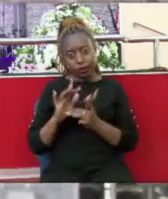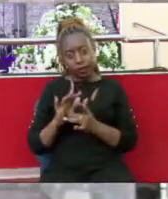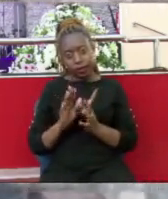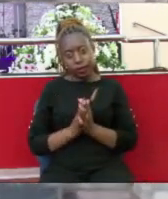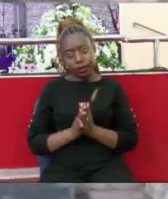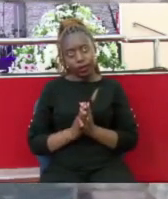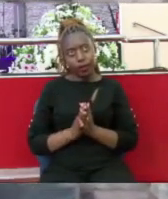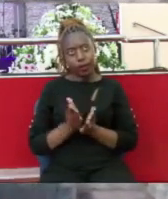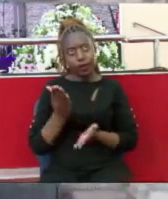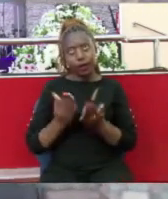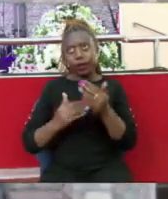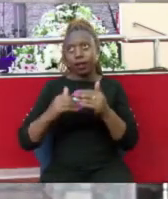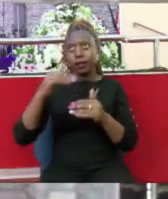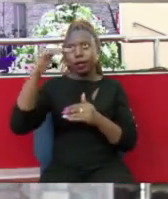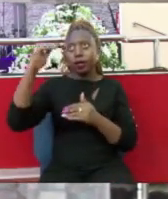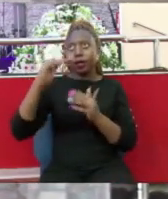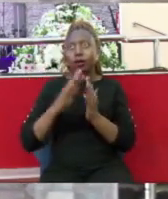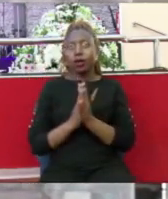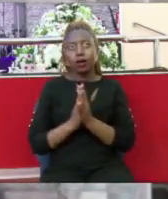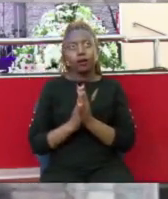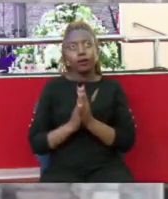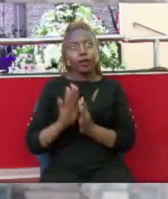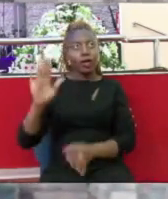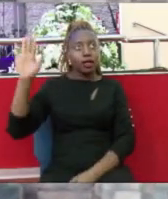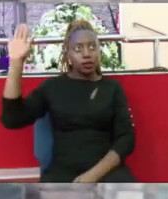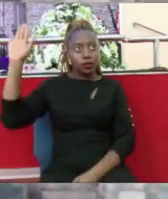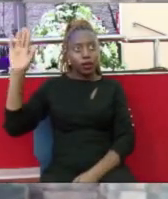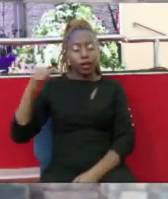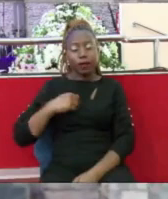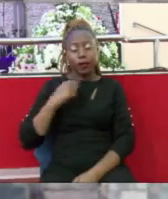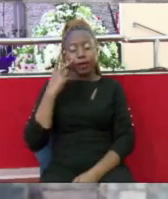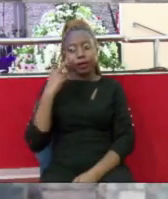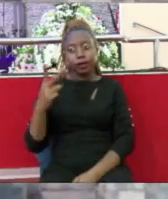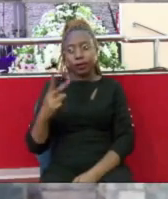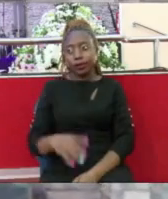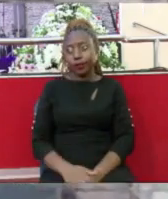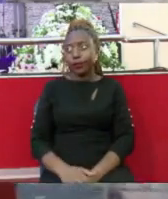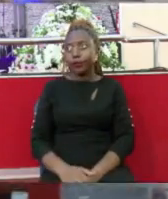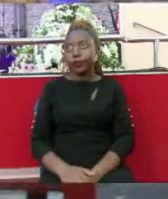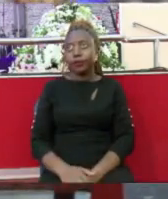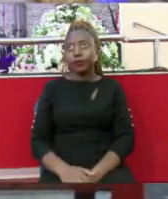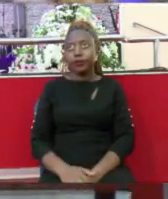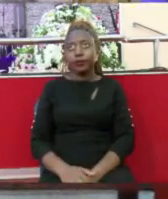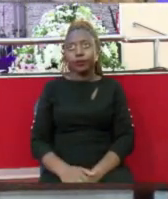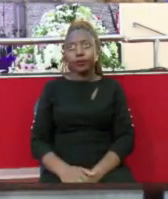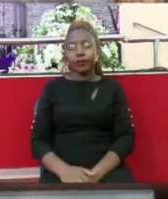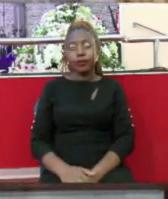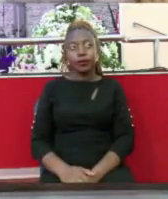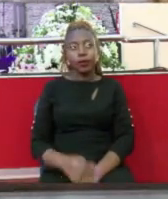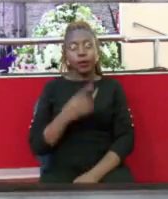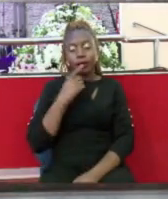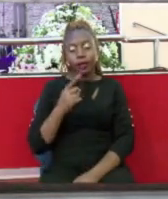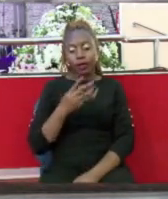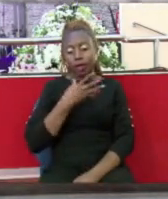up in the balcony. Just raise up your hand, I will see it. You're saying, I want to receive Jesus.